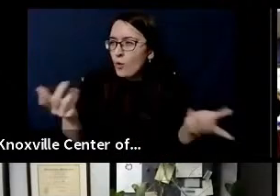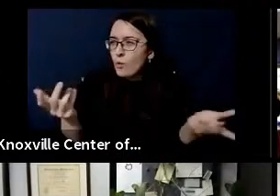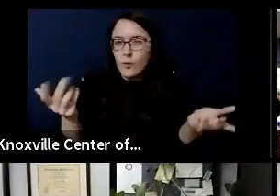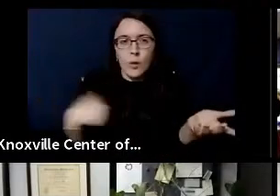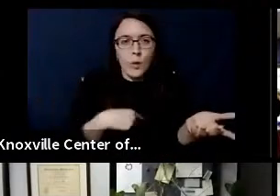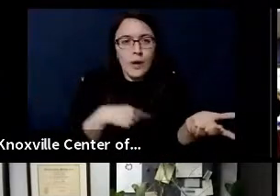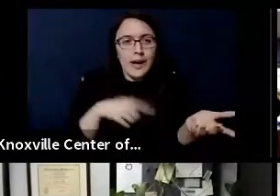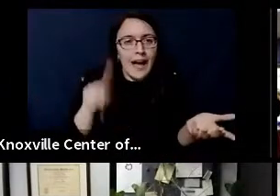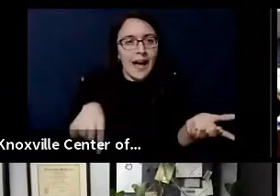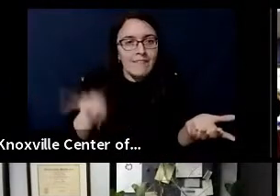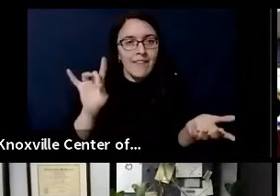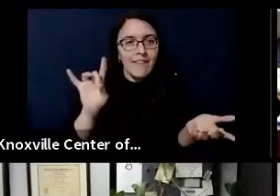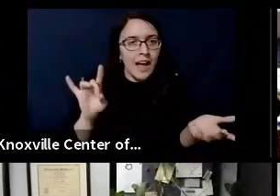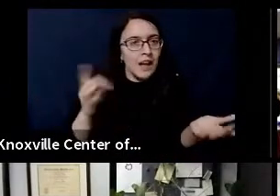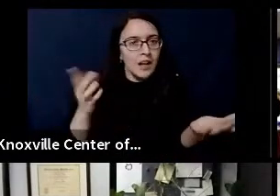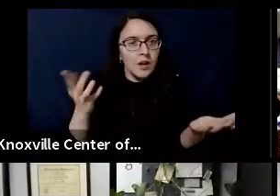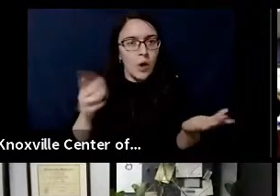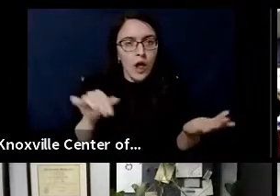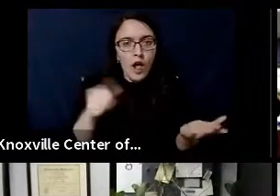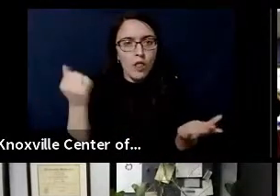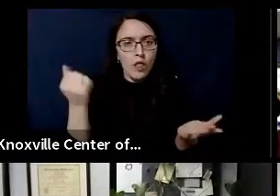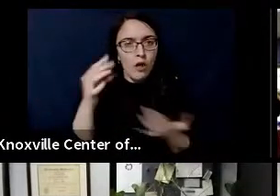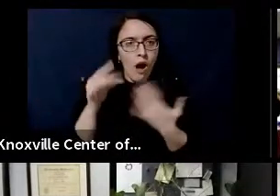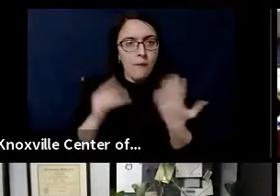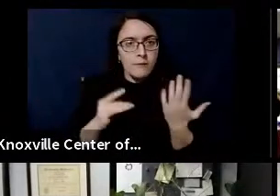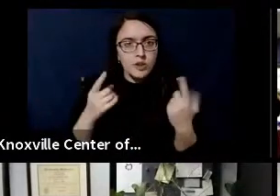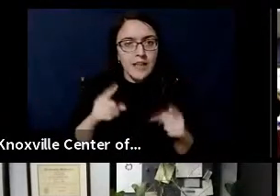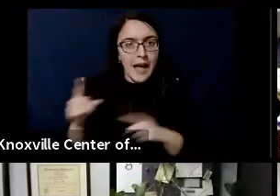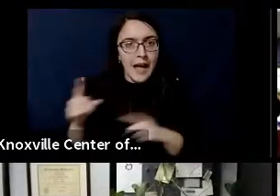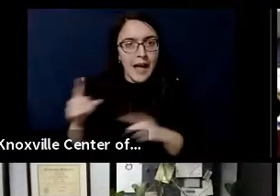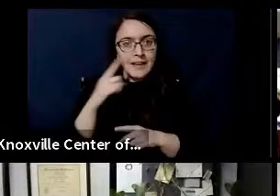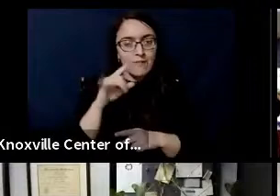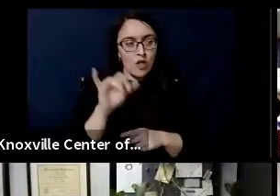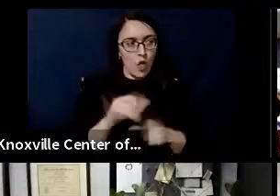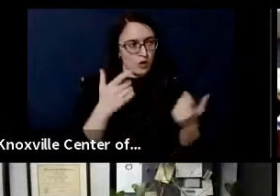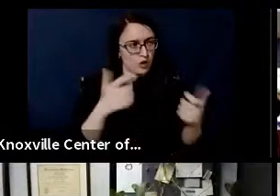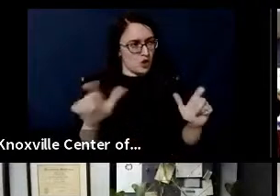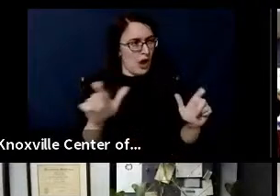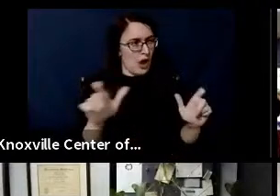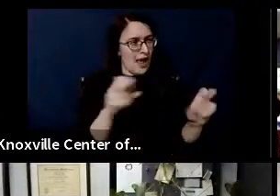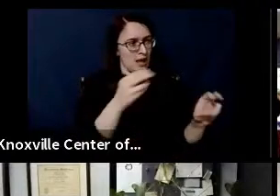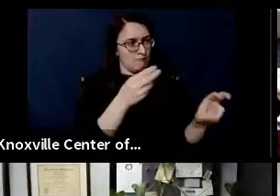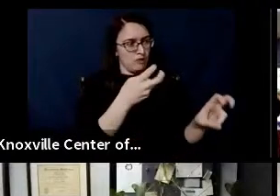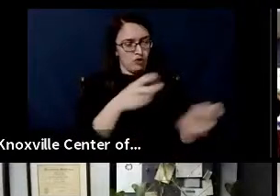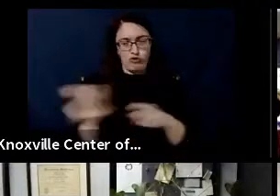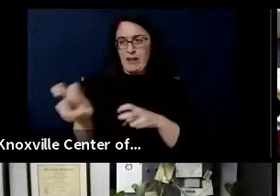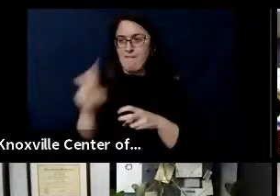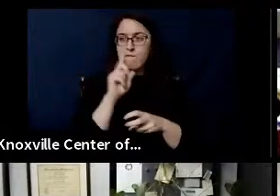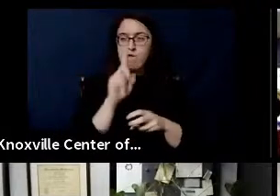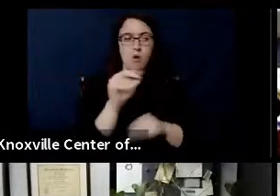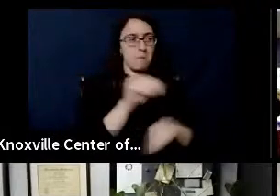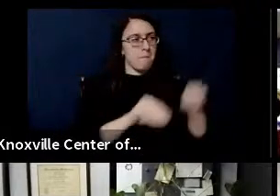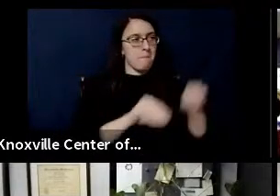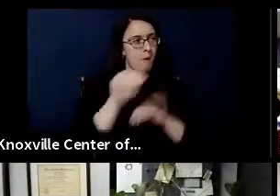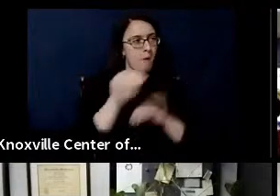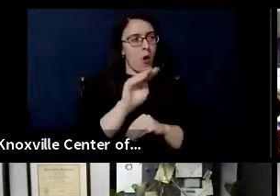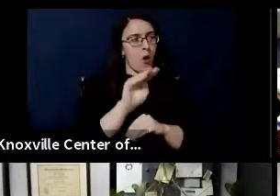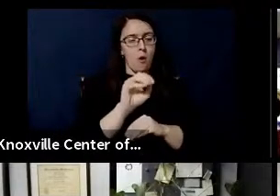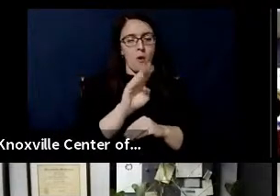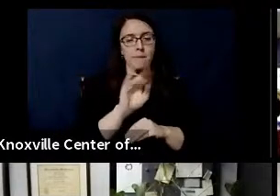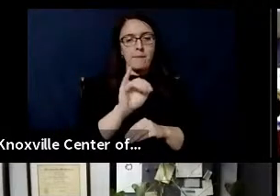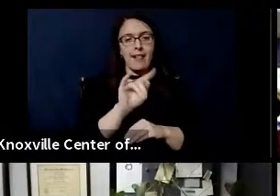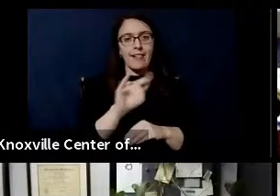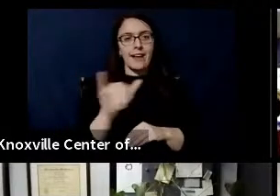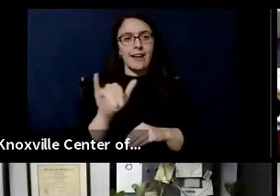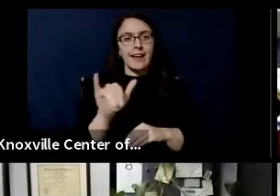possibilities of what could be happening in those giant mobility shifts. We certainly don't want to assume or say